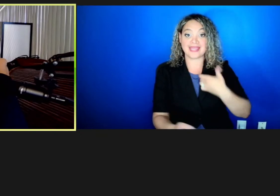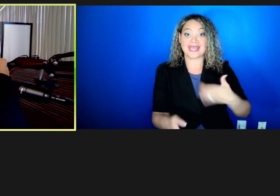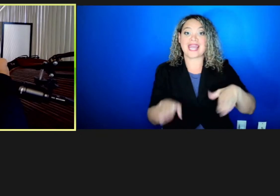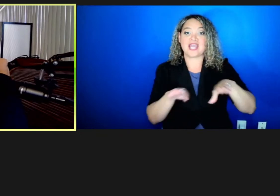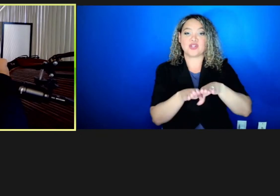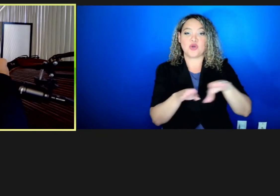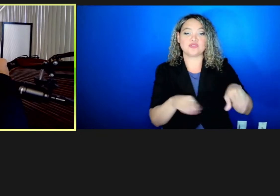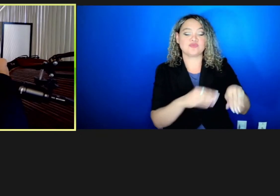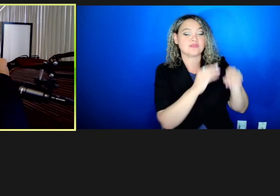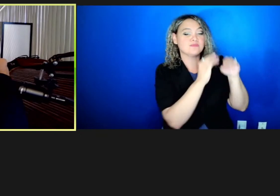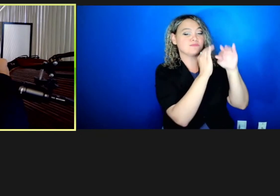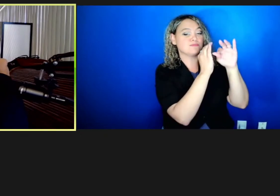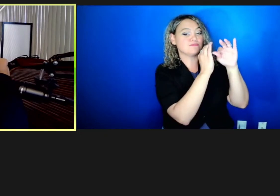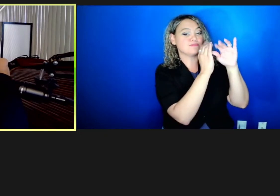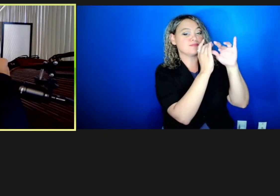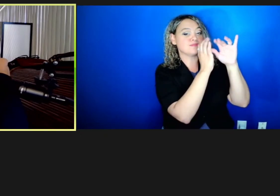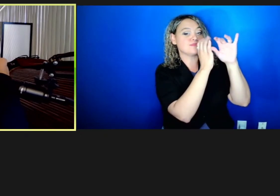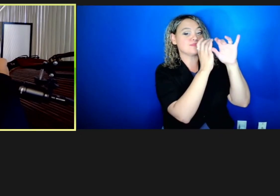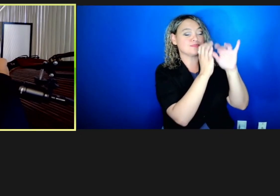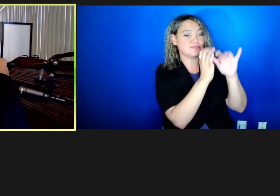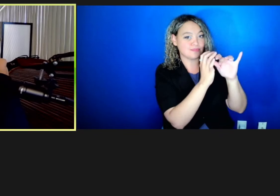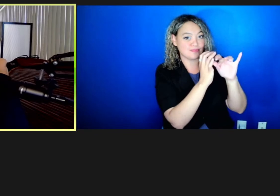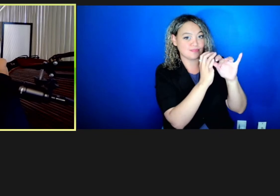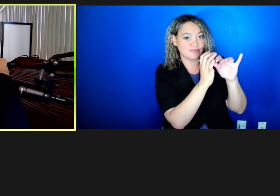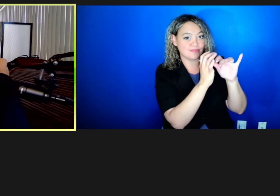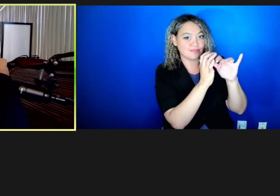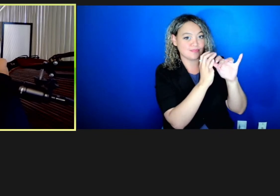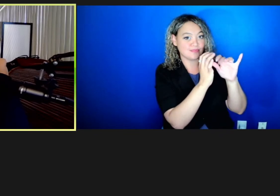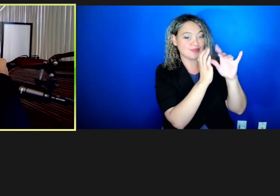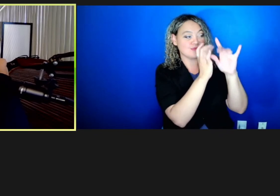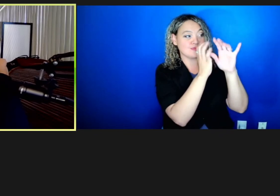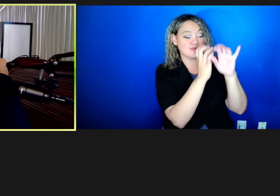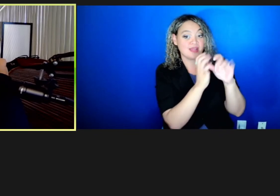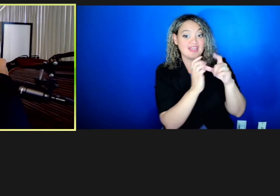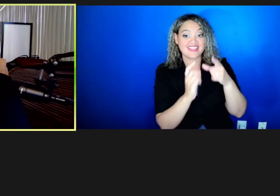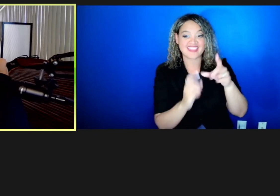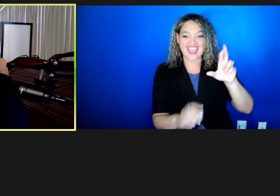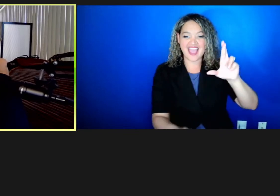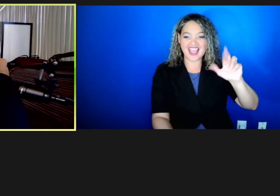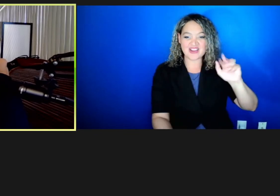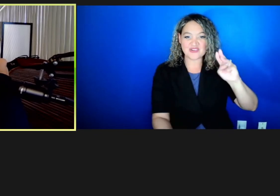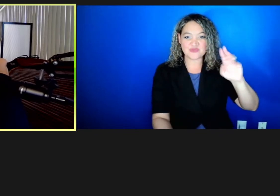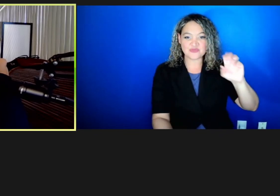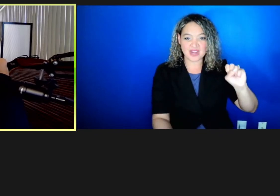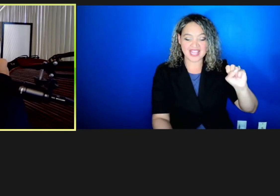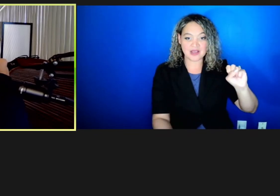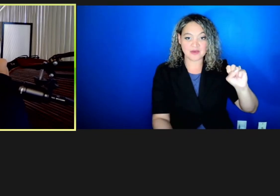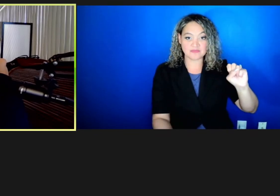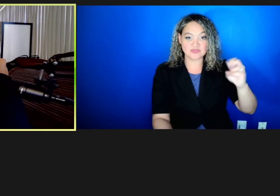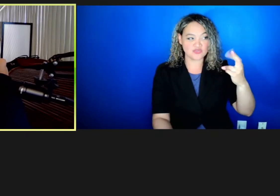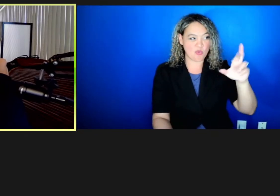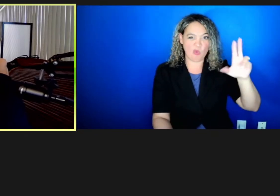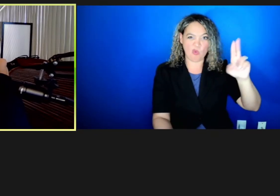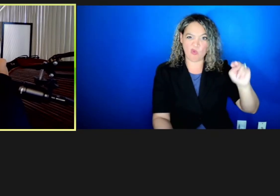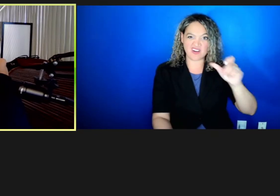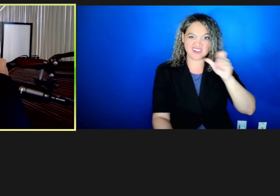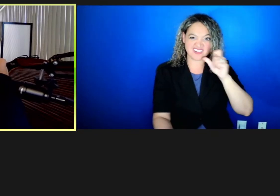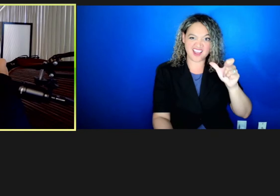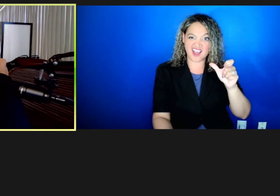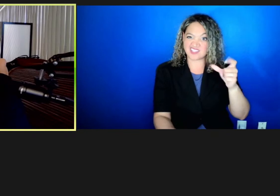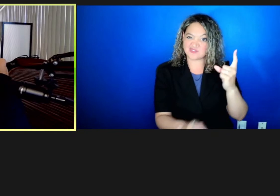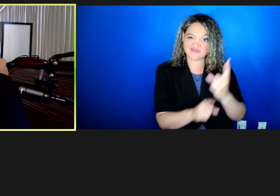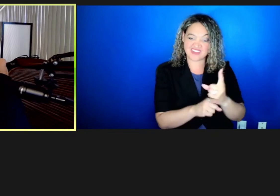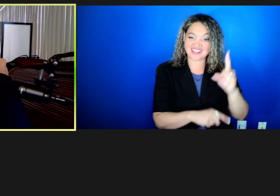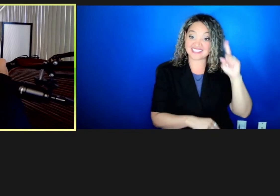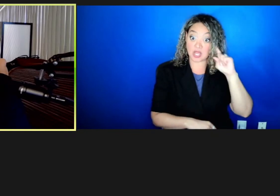trumpeting the conch, right? Because the ram's horn that I have was didn't give quite the great sound.